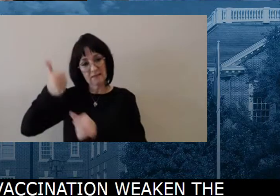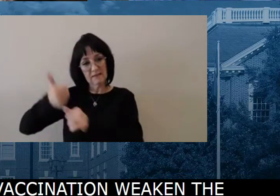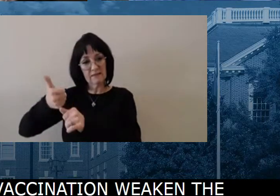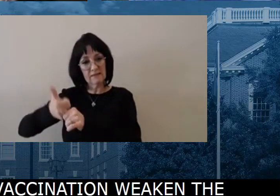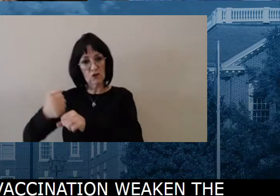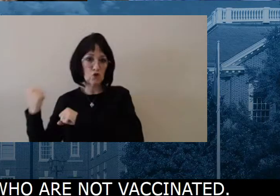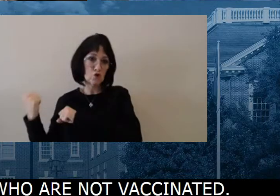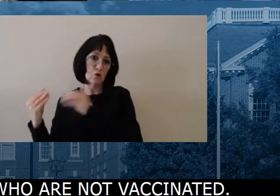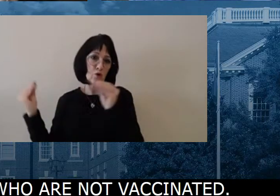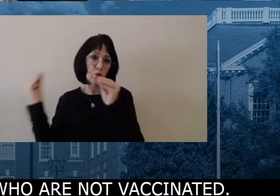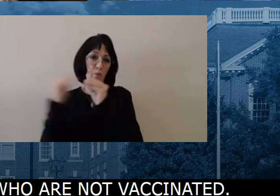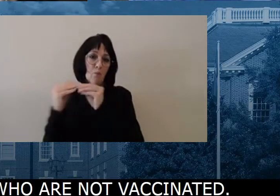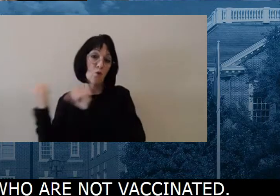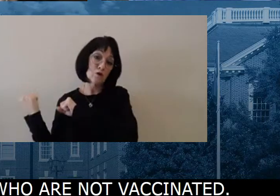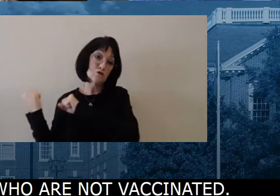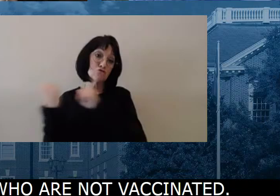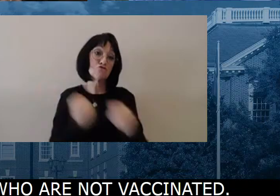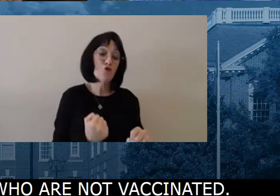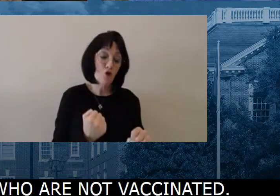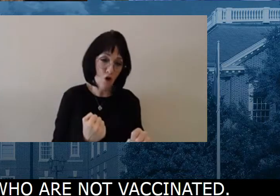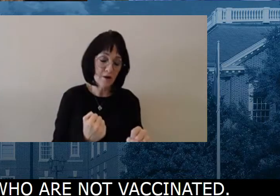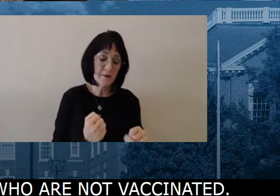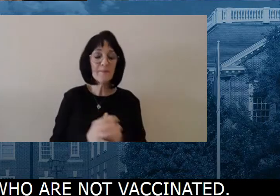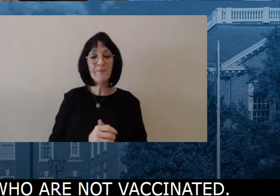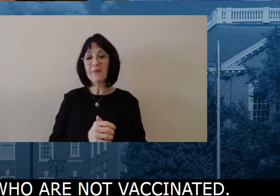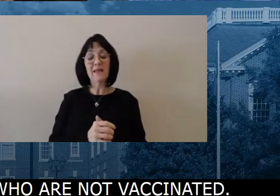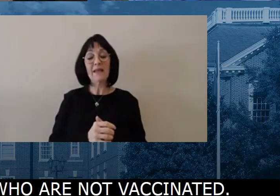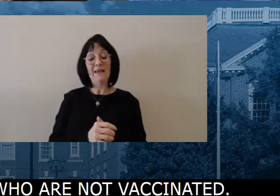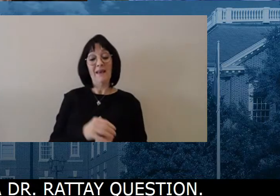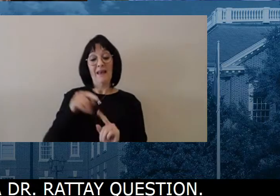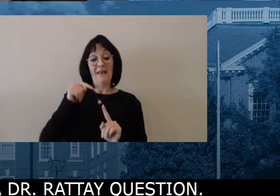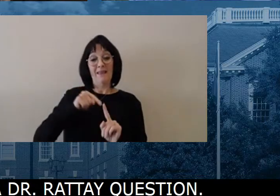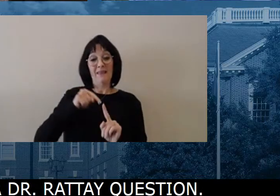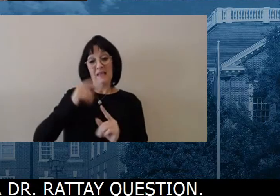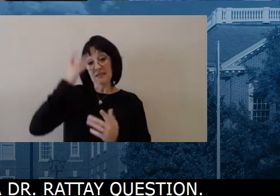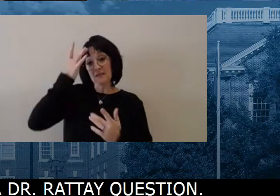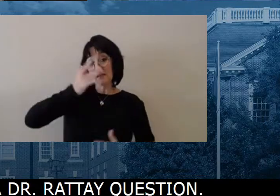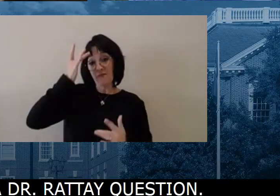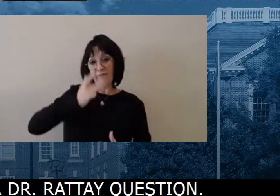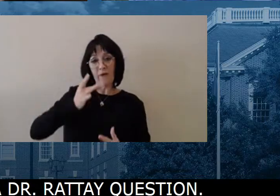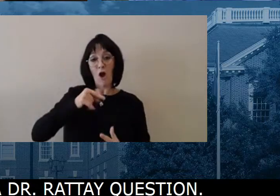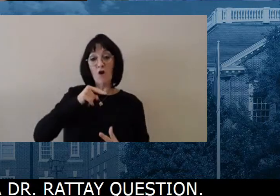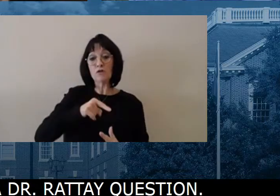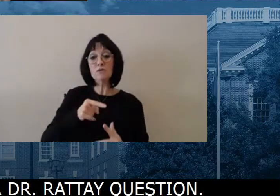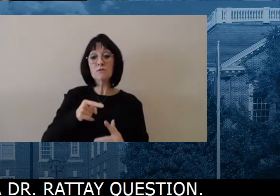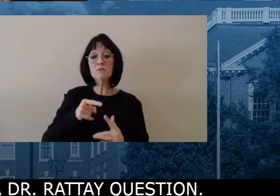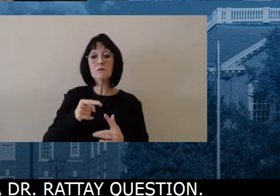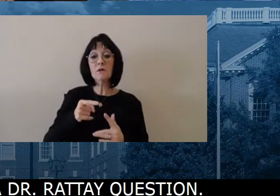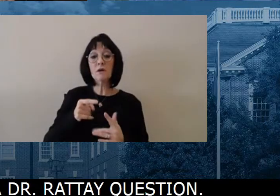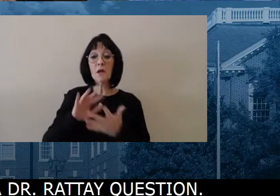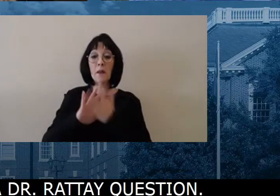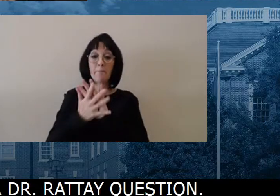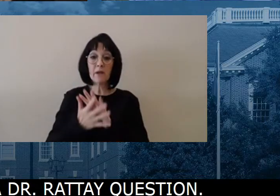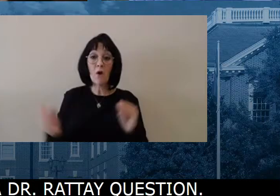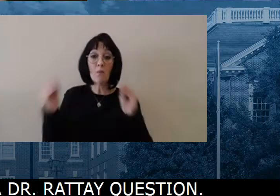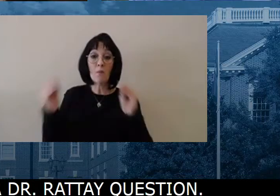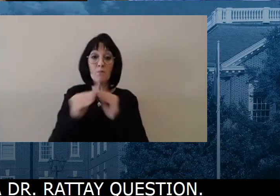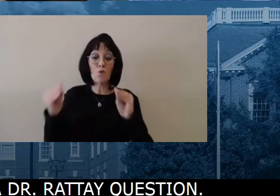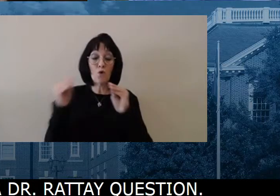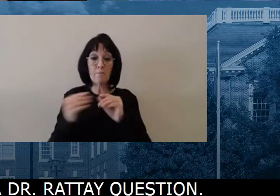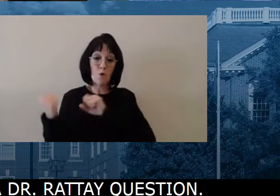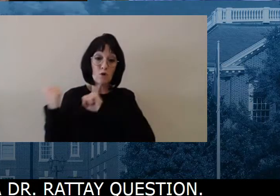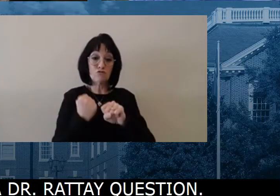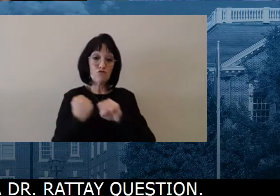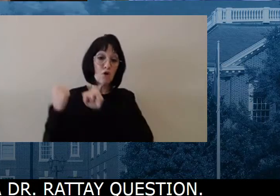virus mutate is more spread. So anything we can do to decrease the spread means we're